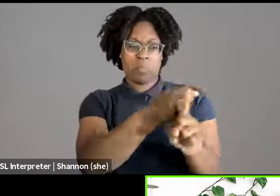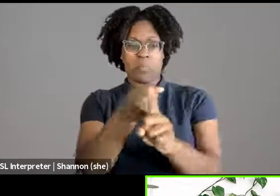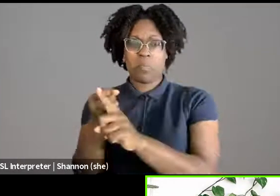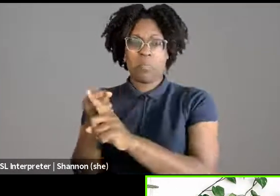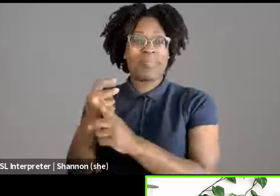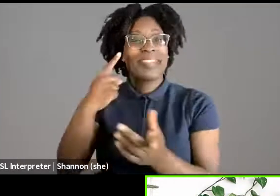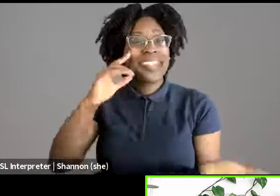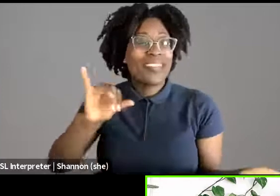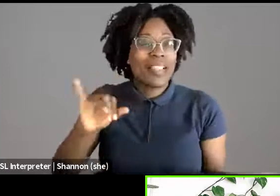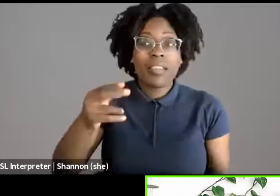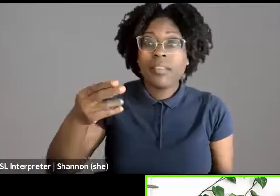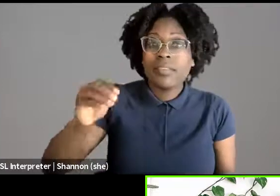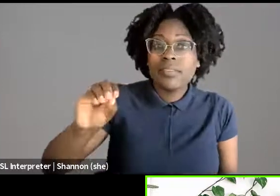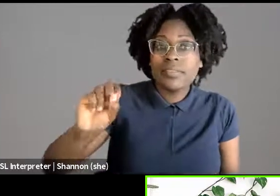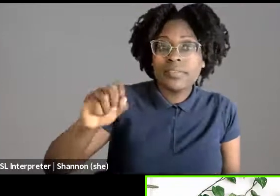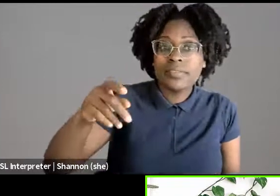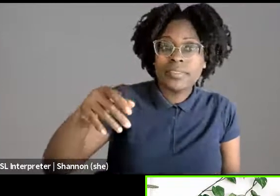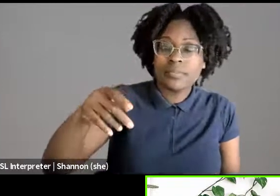dining, beauty,